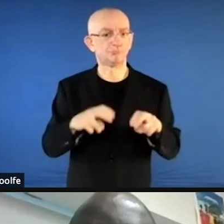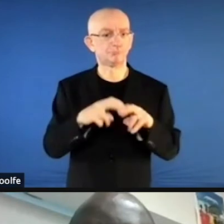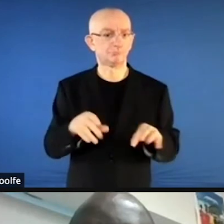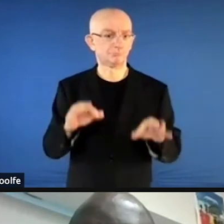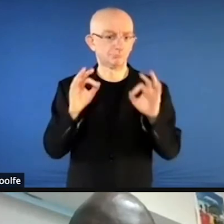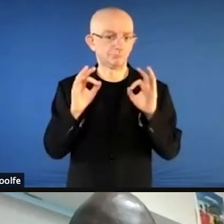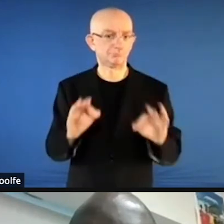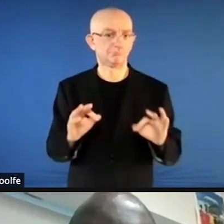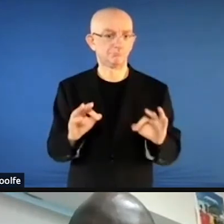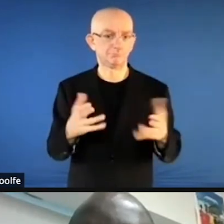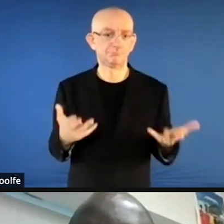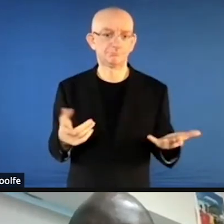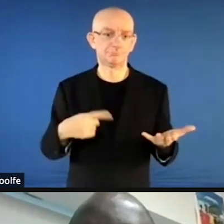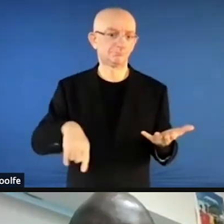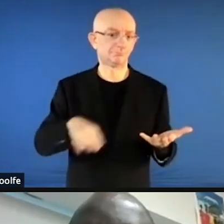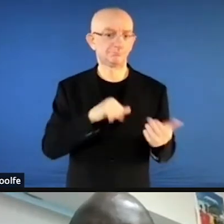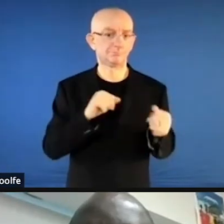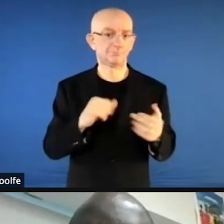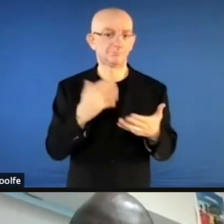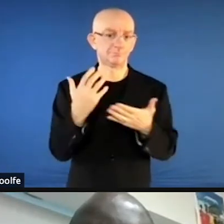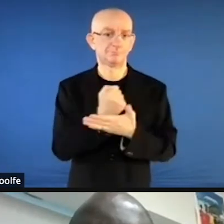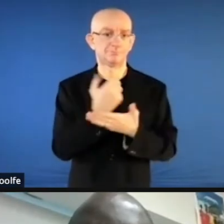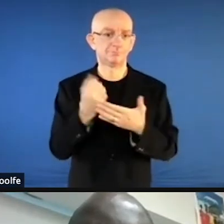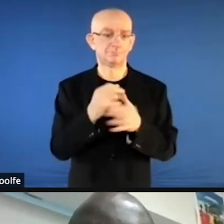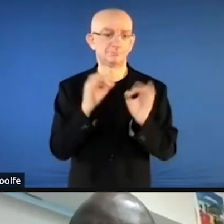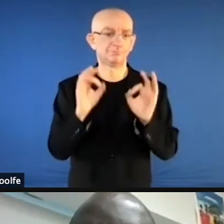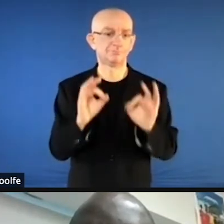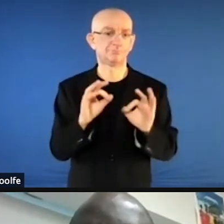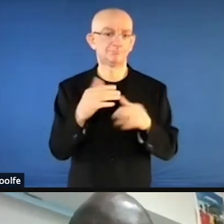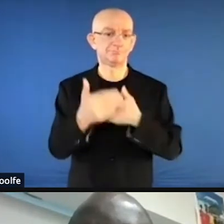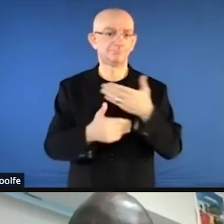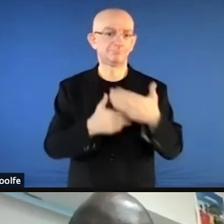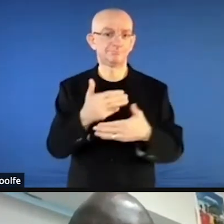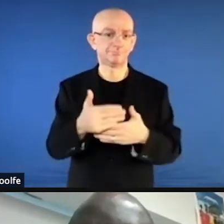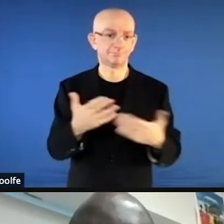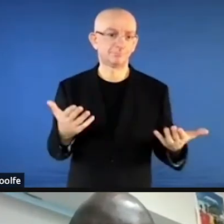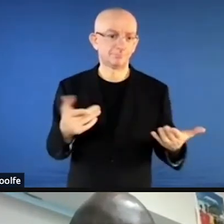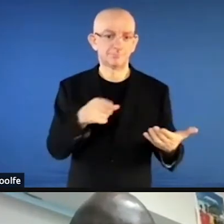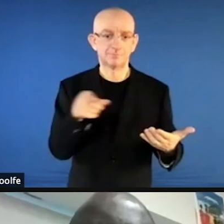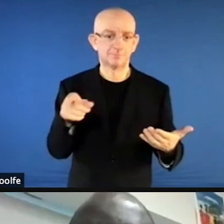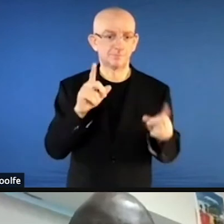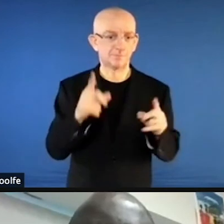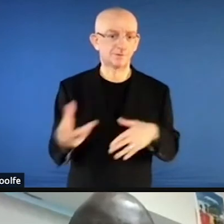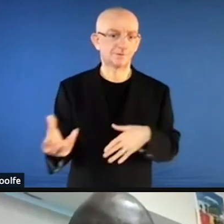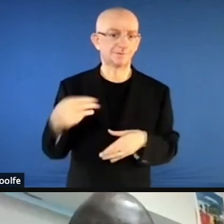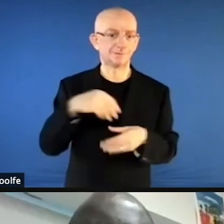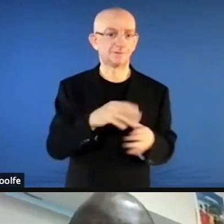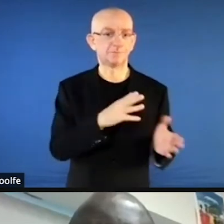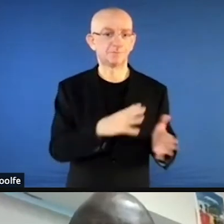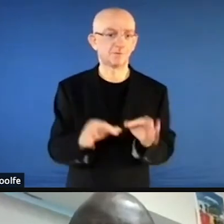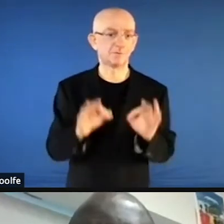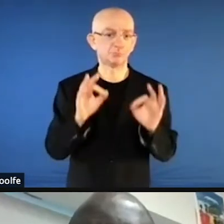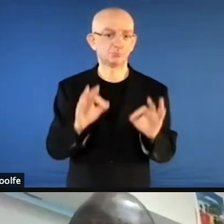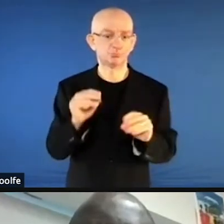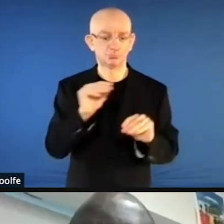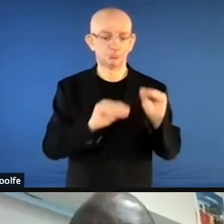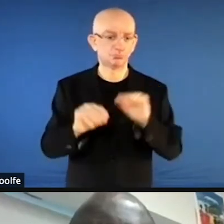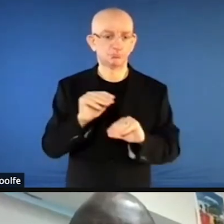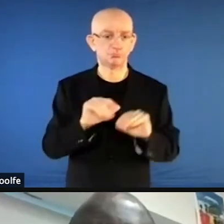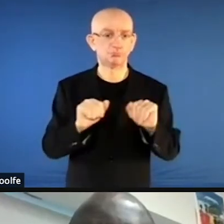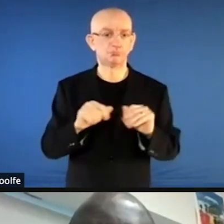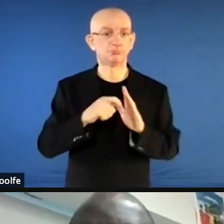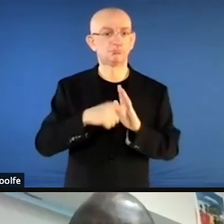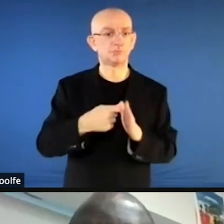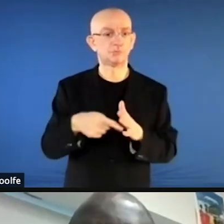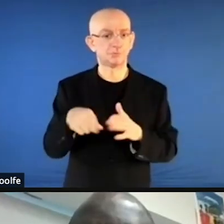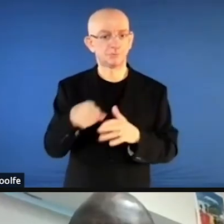to involve in the planning until you've got the project already designed. So greater collaboration